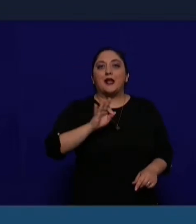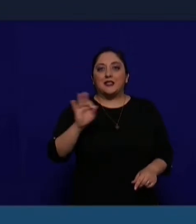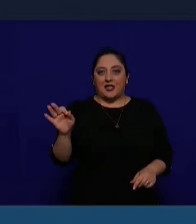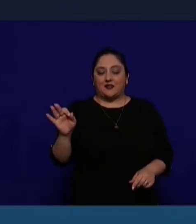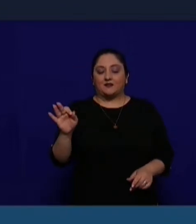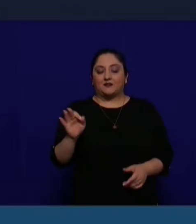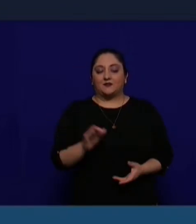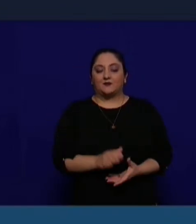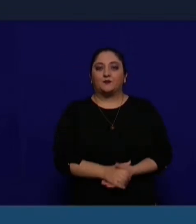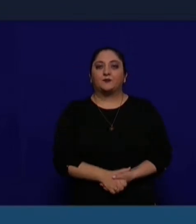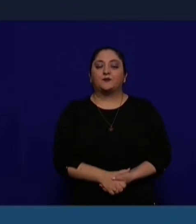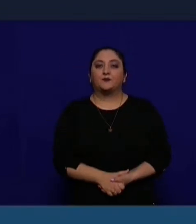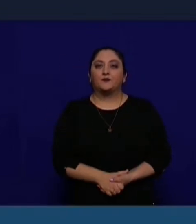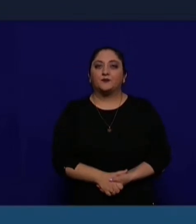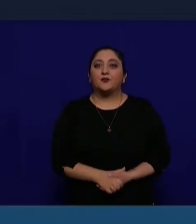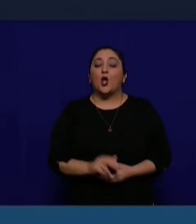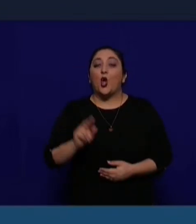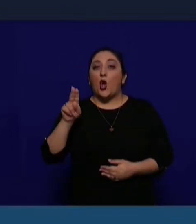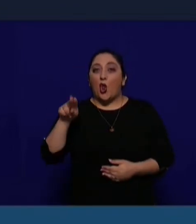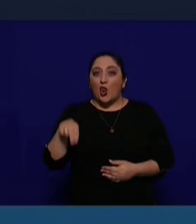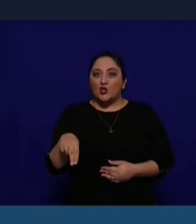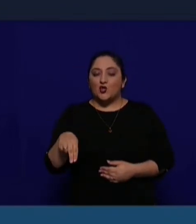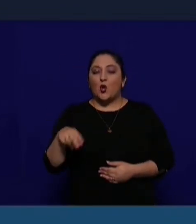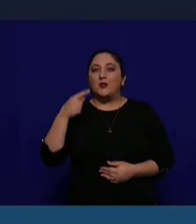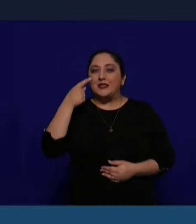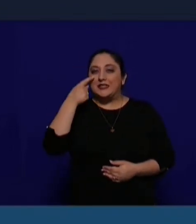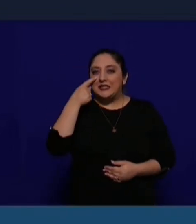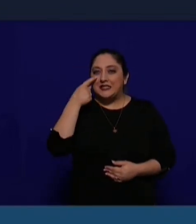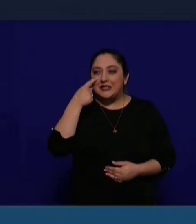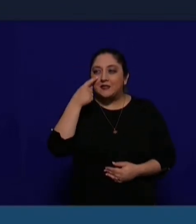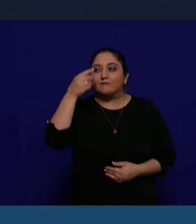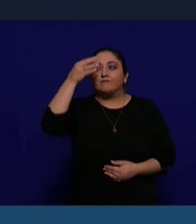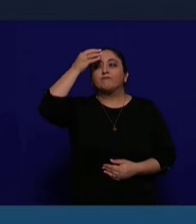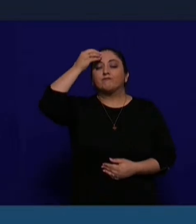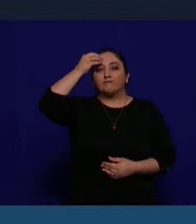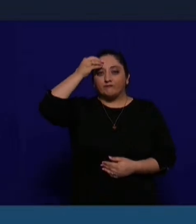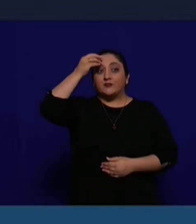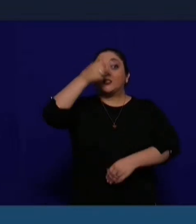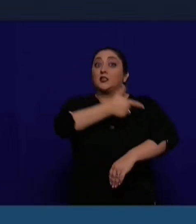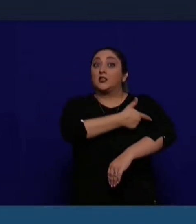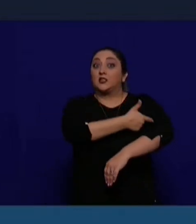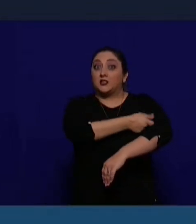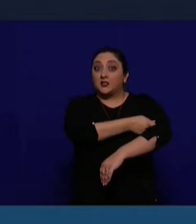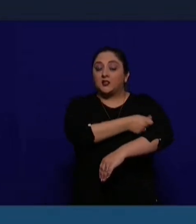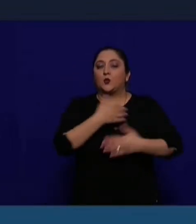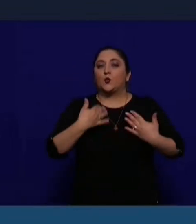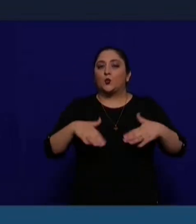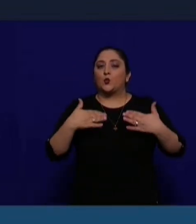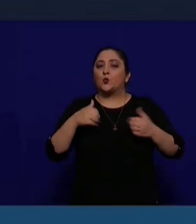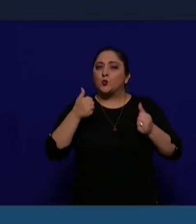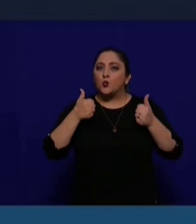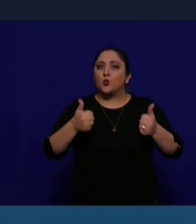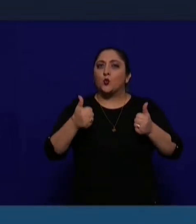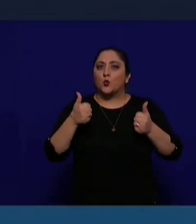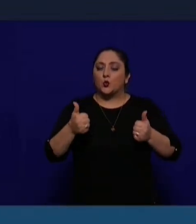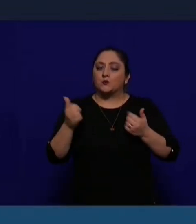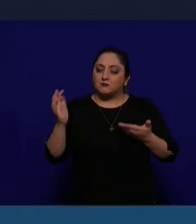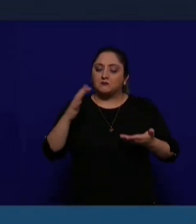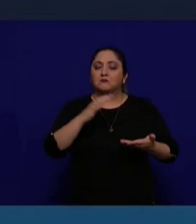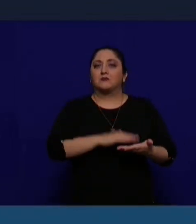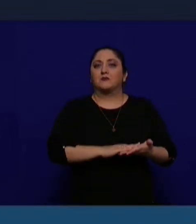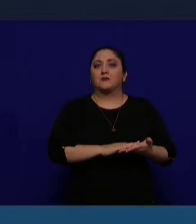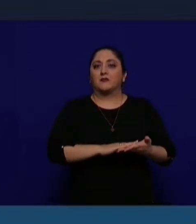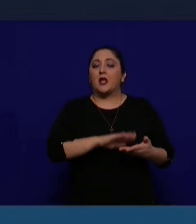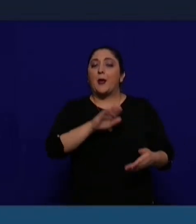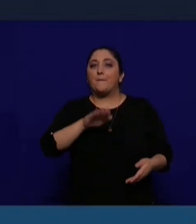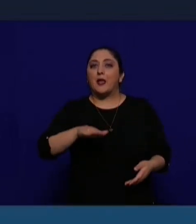UK variant. However, we also are seeing very clearly that the vaccination program is impacting on both the people